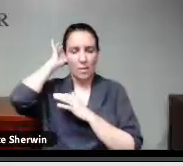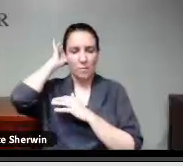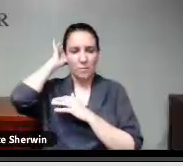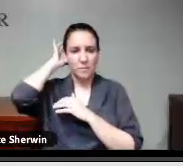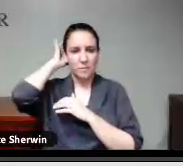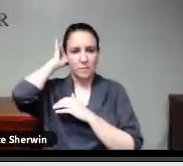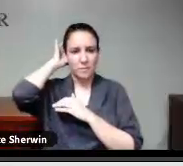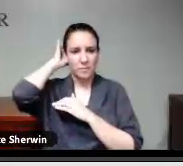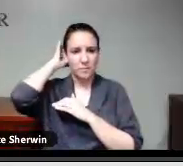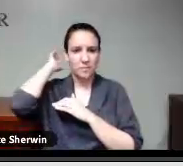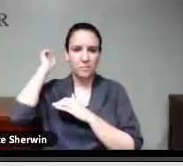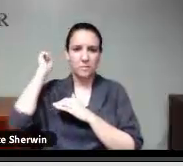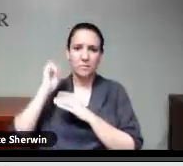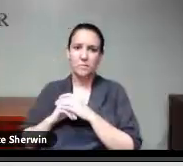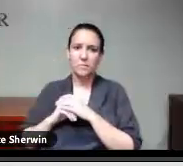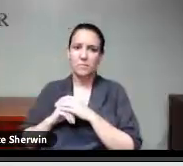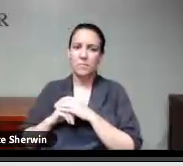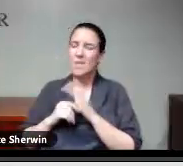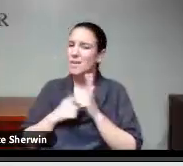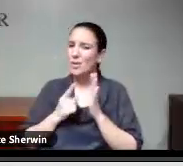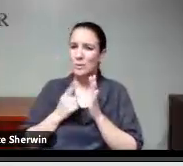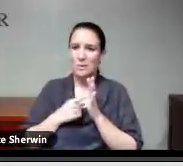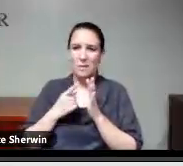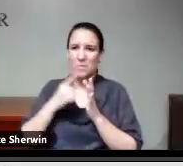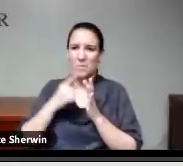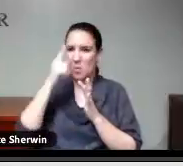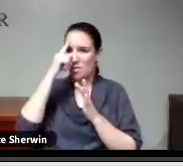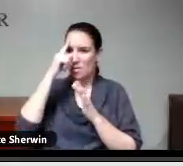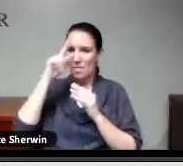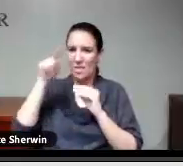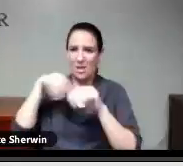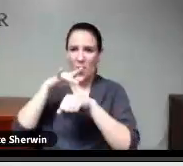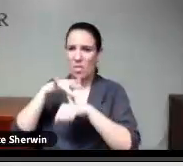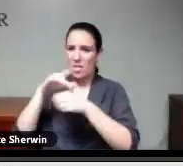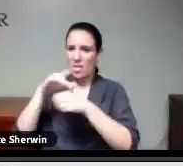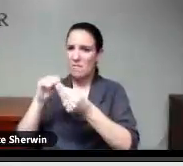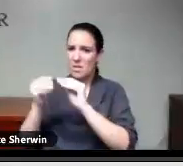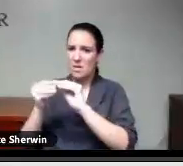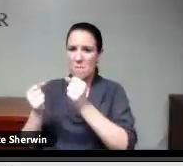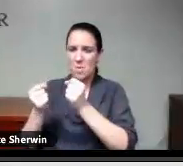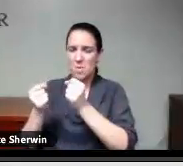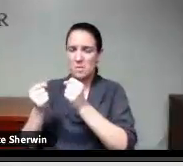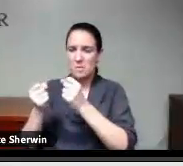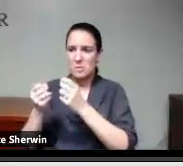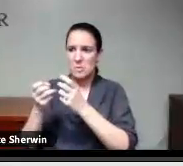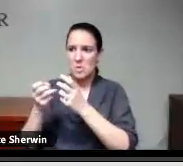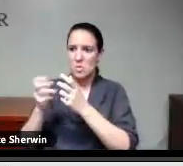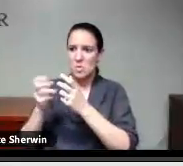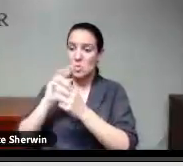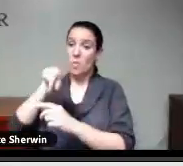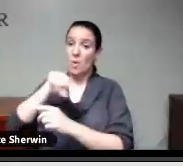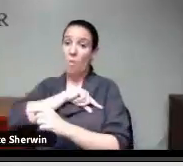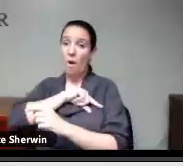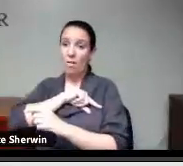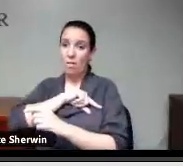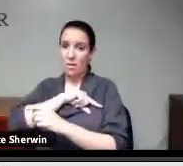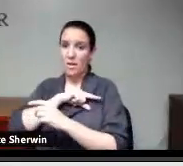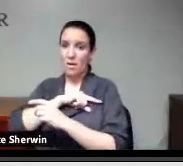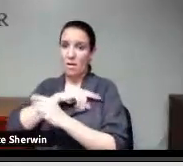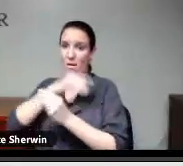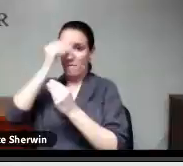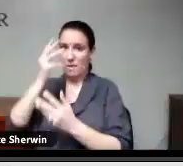that we're not thinking about qualitative criteria. There are probably a lot of qualitative criteria that we could gather, and I'd love it